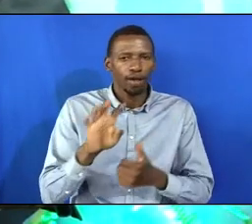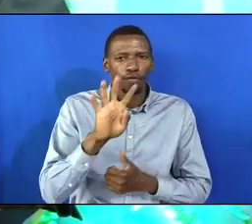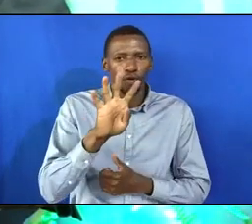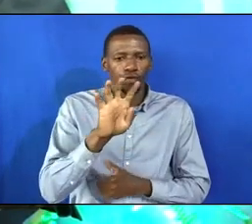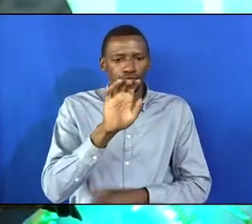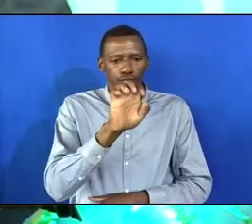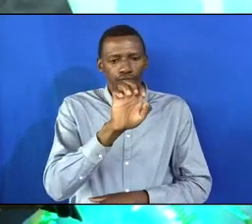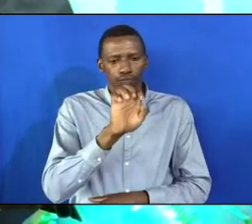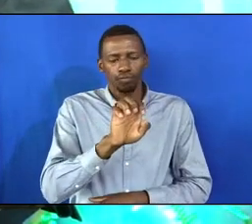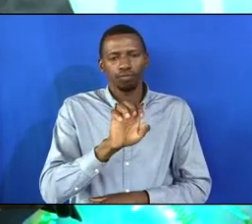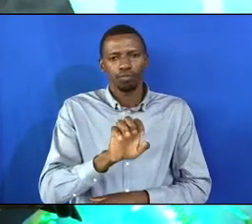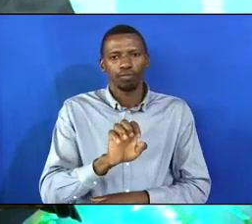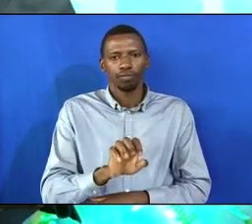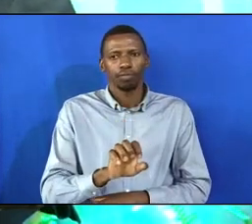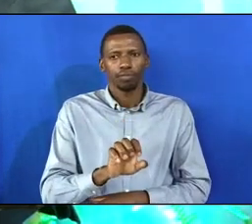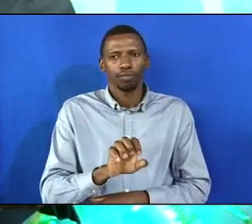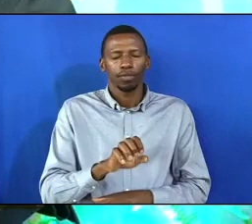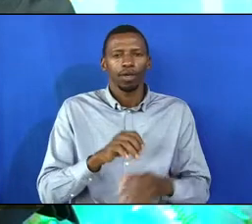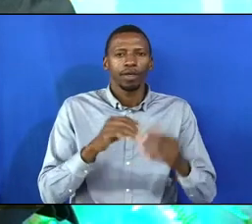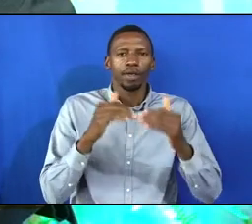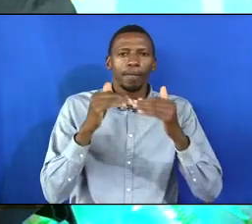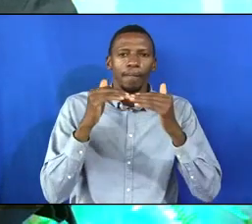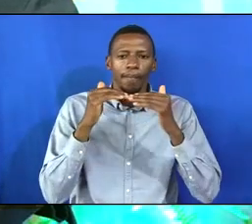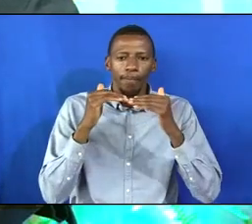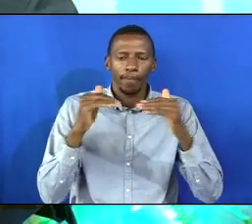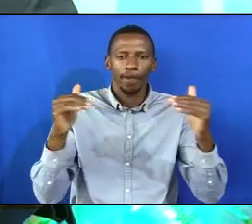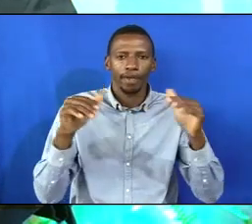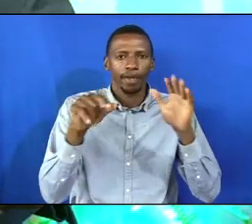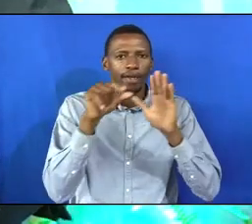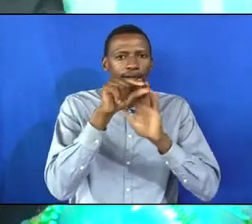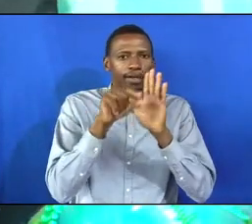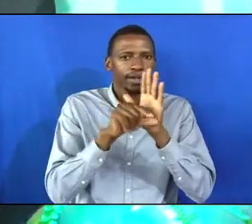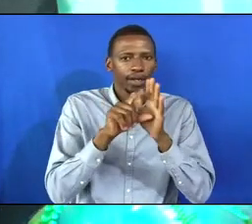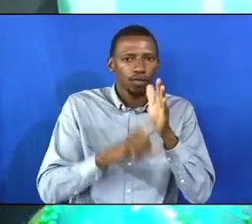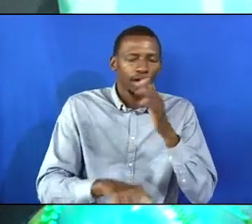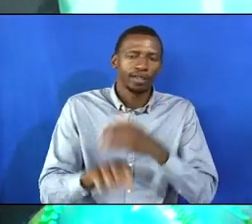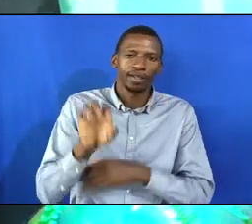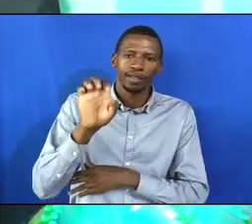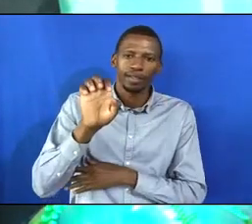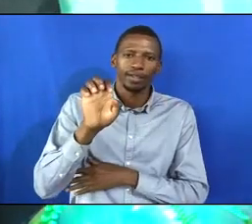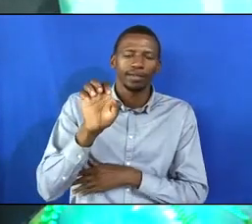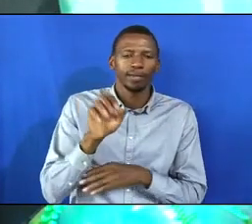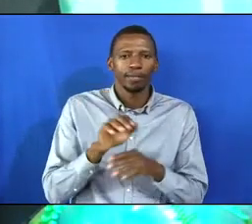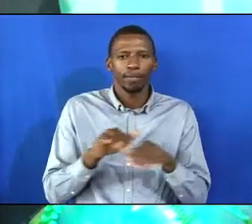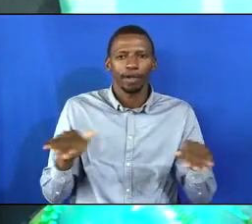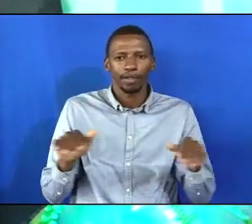E, E, giving you a mean grade of E.